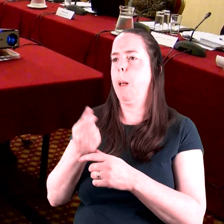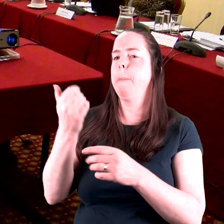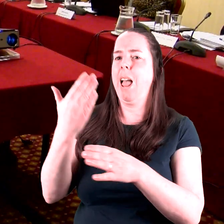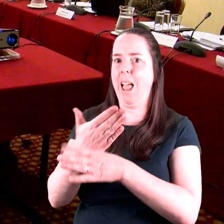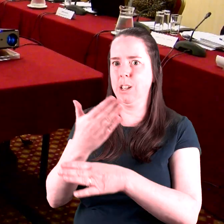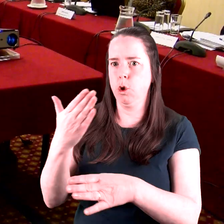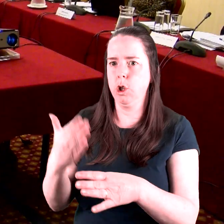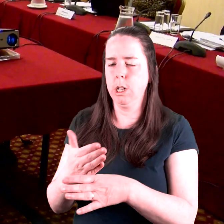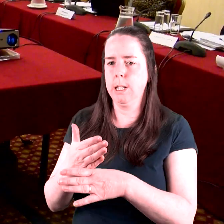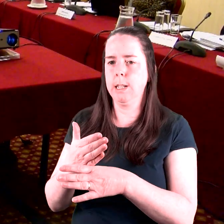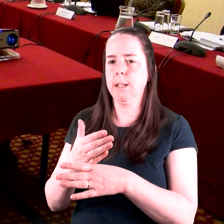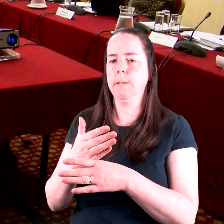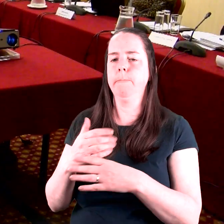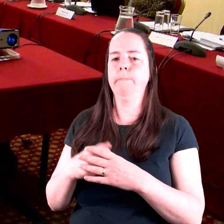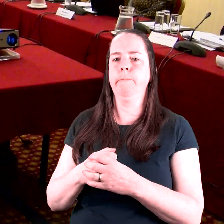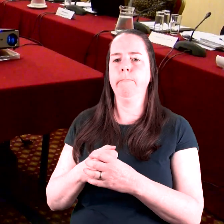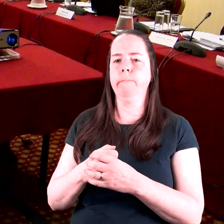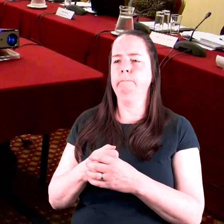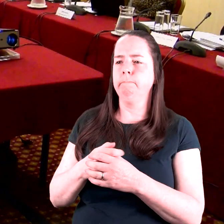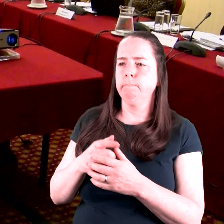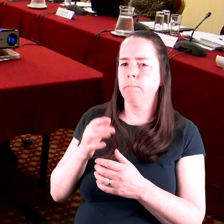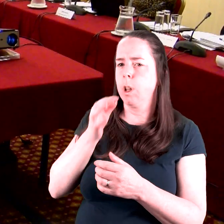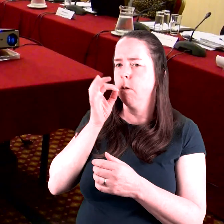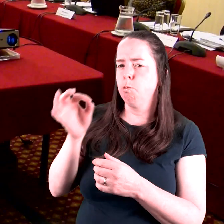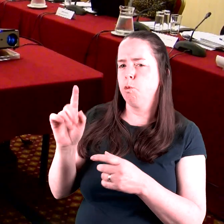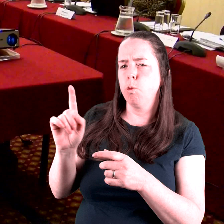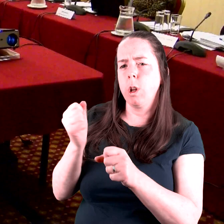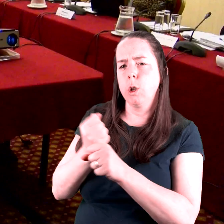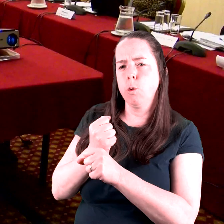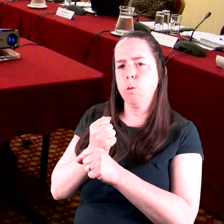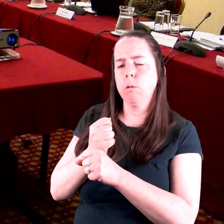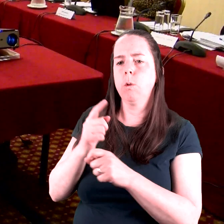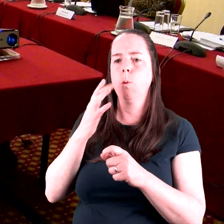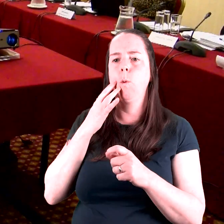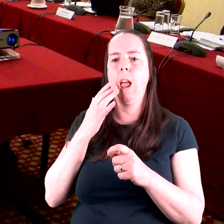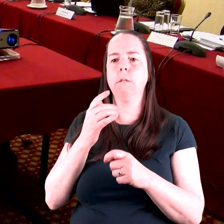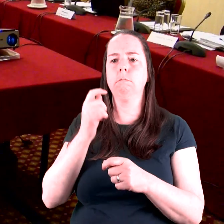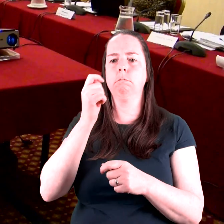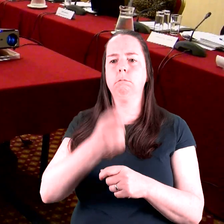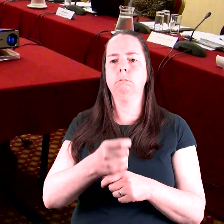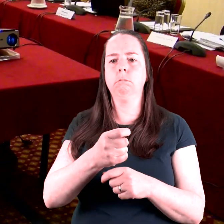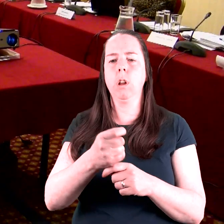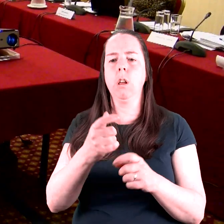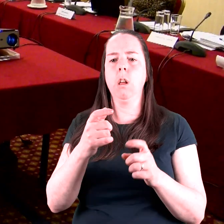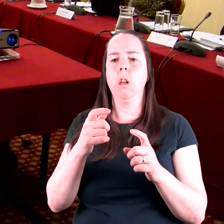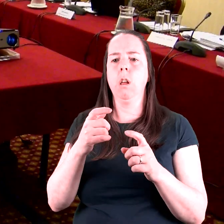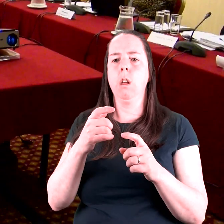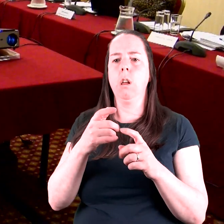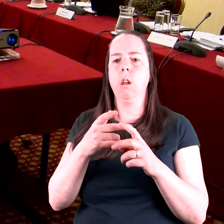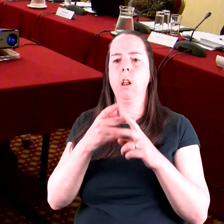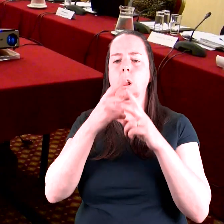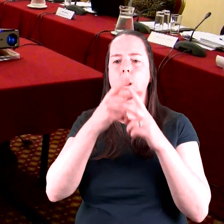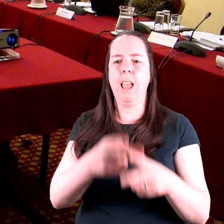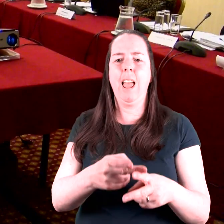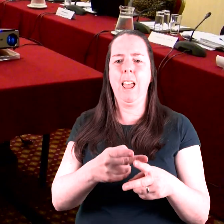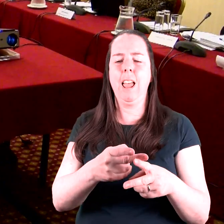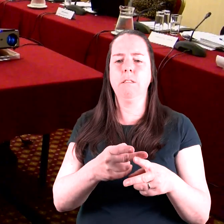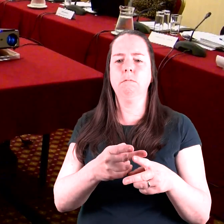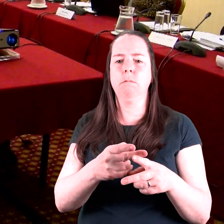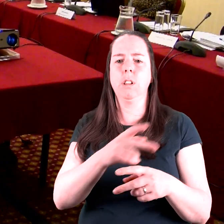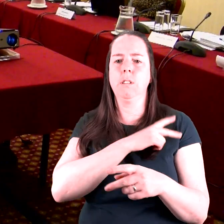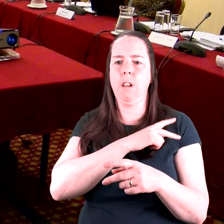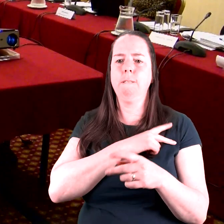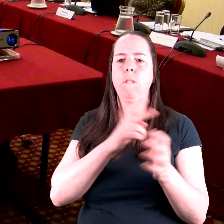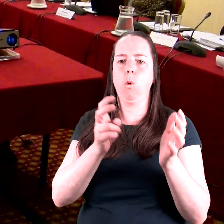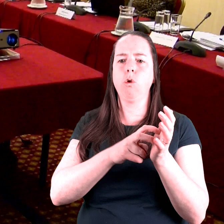And you know, before anyone asks, well, what are you doing? When we retender our domiciliary